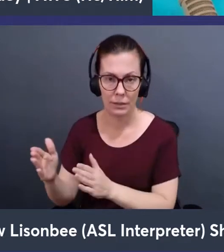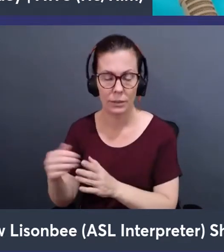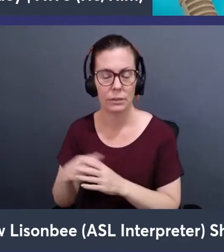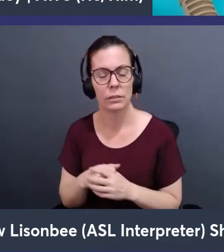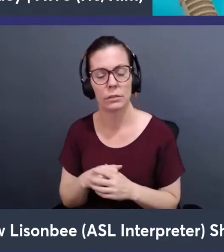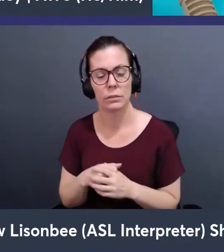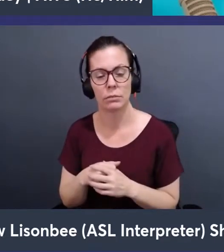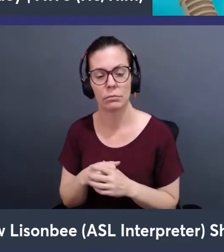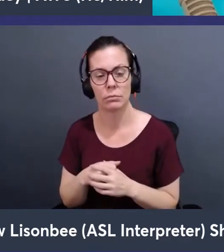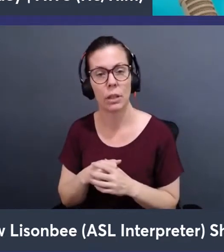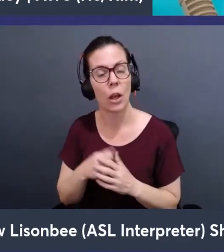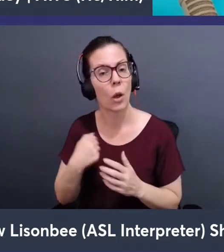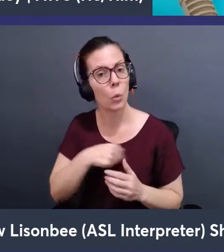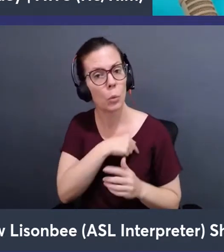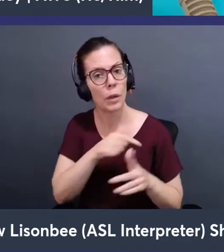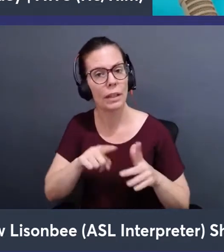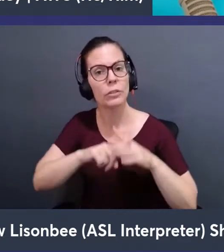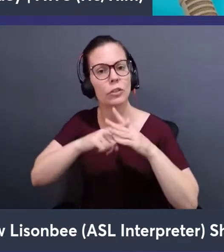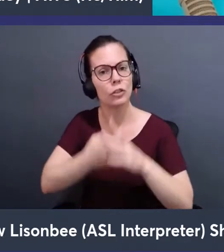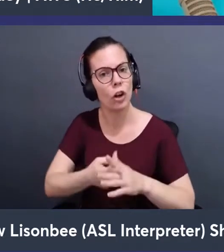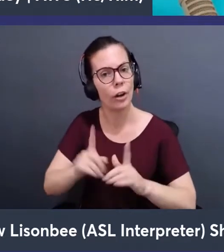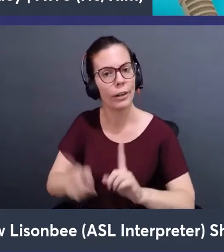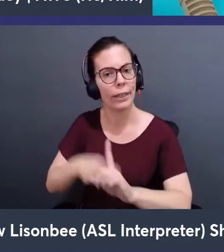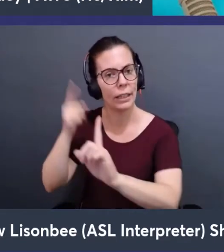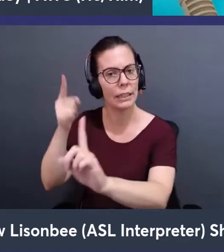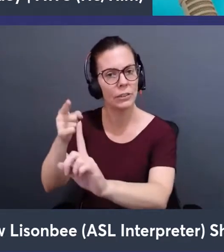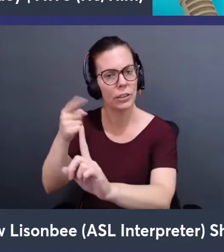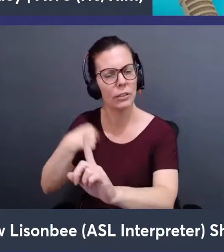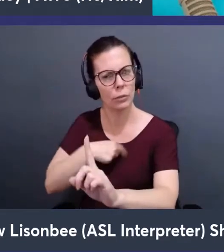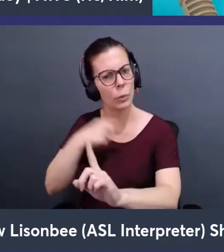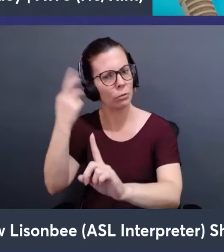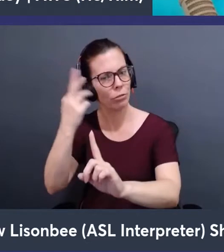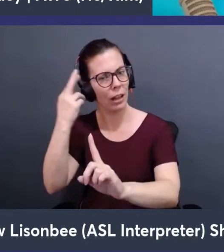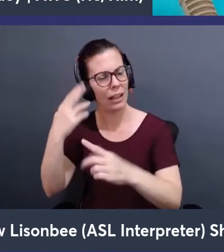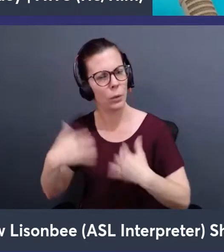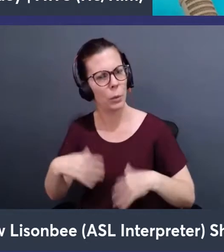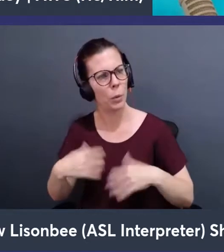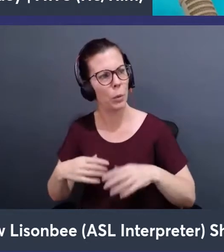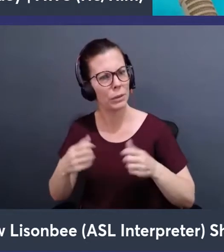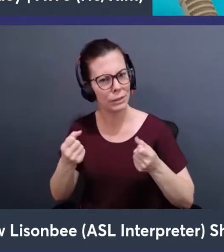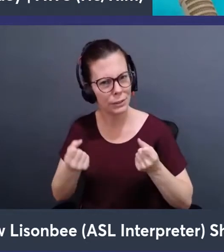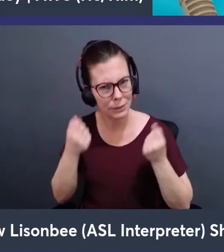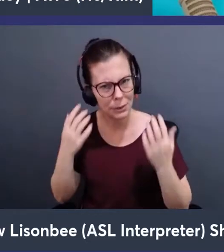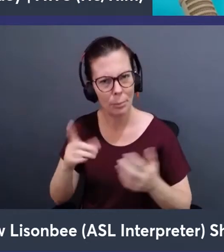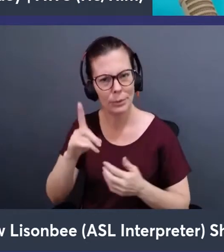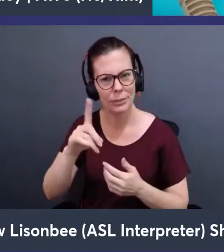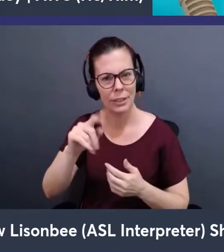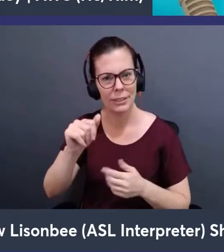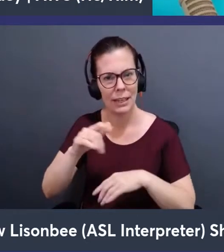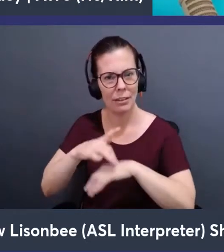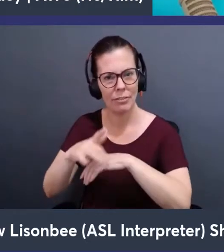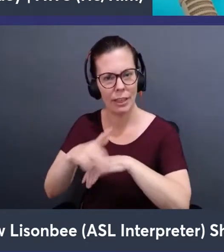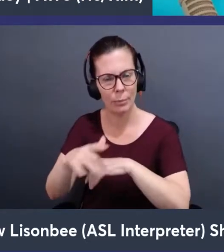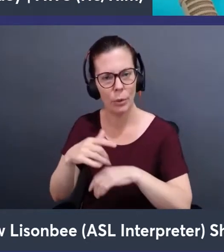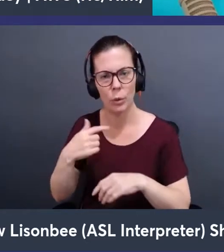What When we started this initiative, we realized that there are so much data available. So what we did